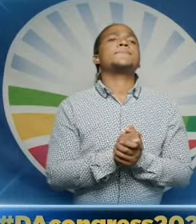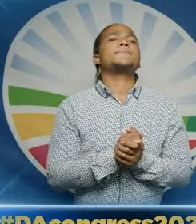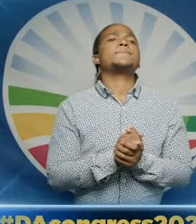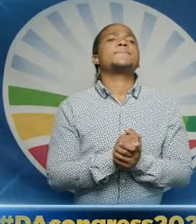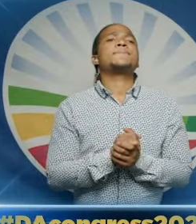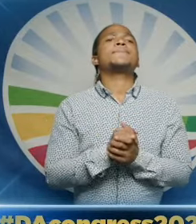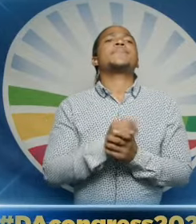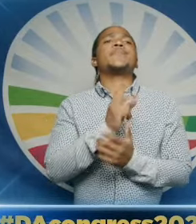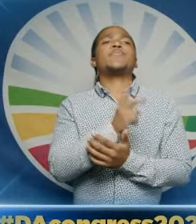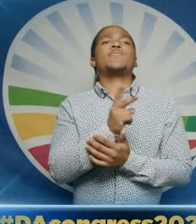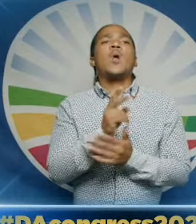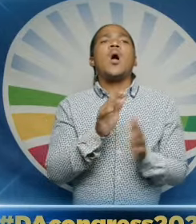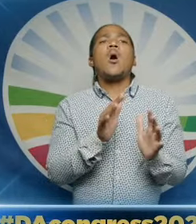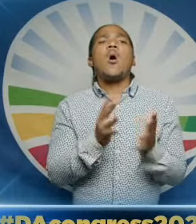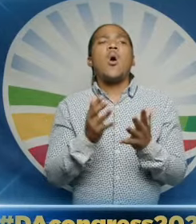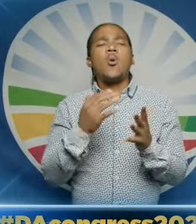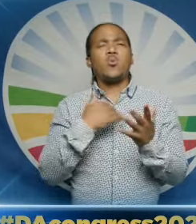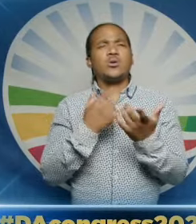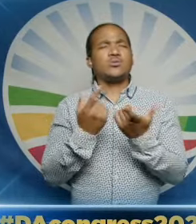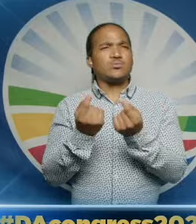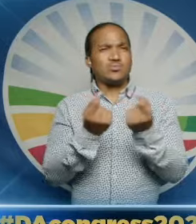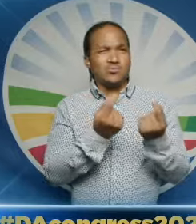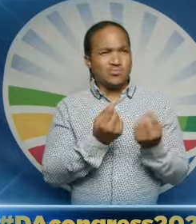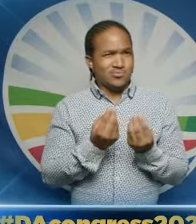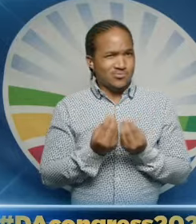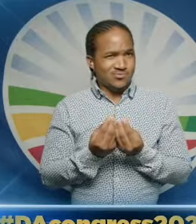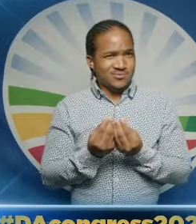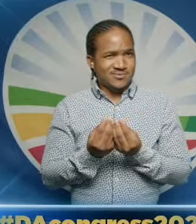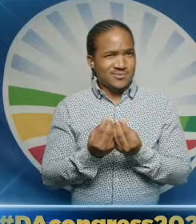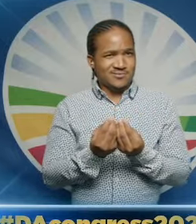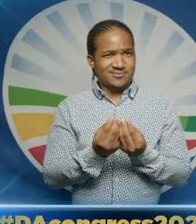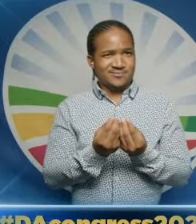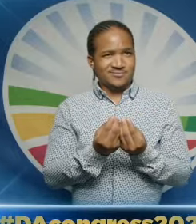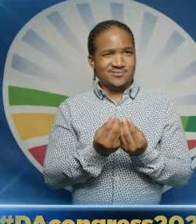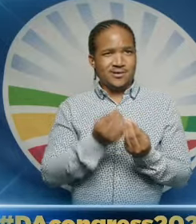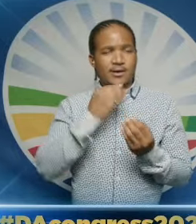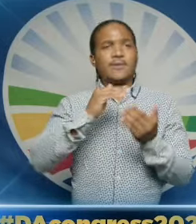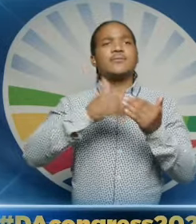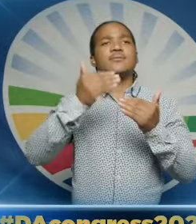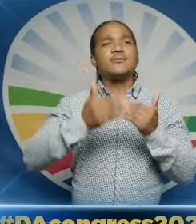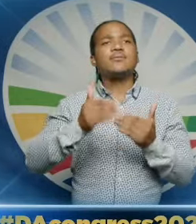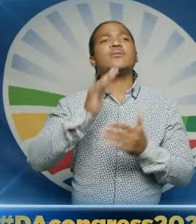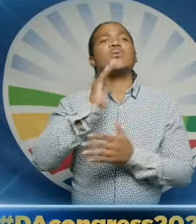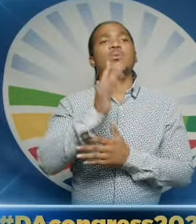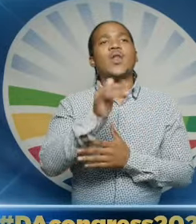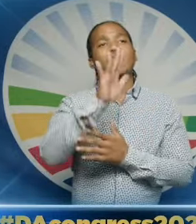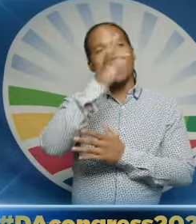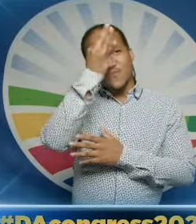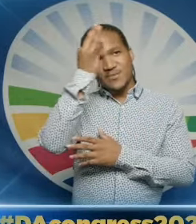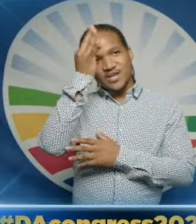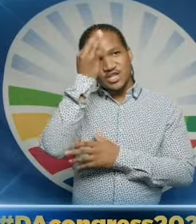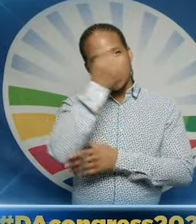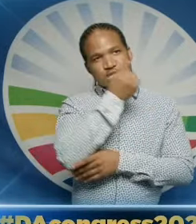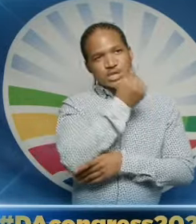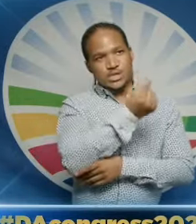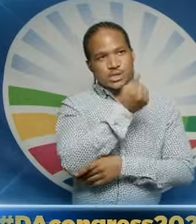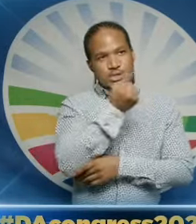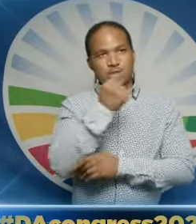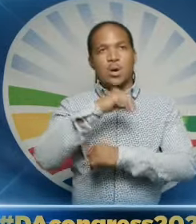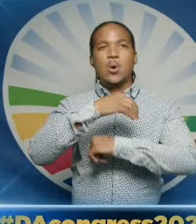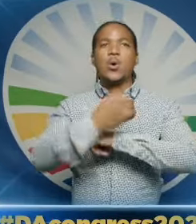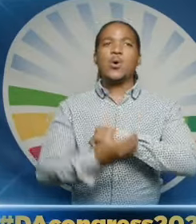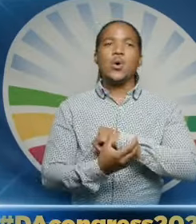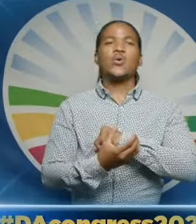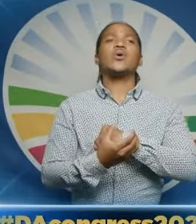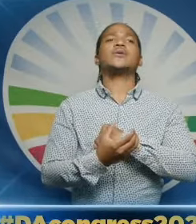as well as Mpopalatsi and John Steenhuisen. There will be a Toinkos, and then there will be 5 minutes each to address Congress, and that